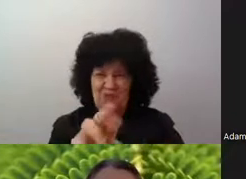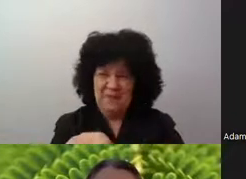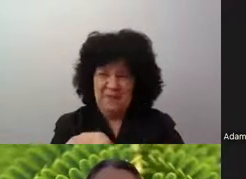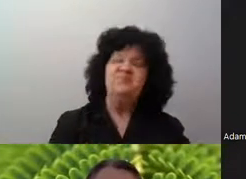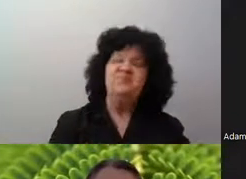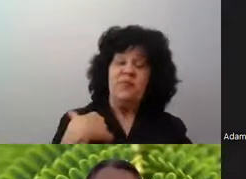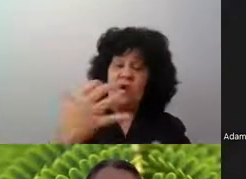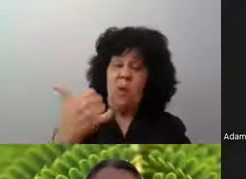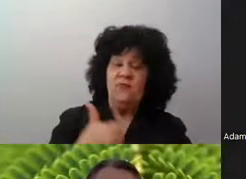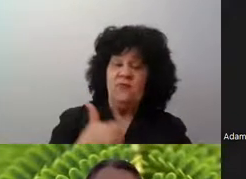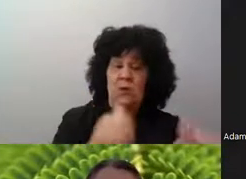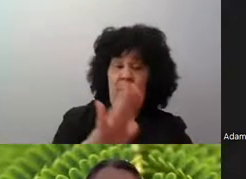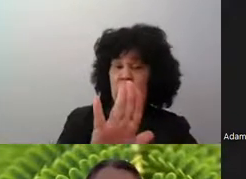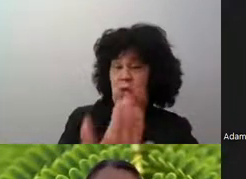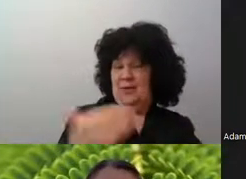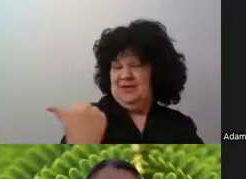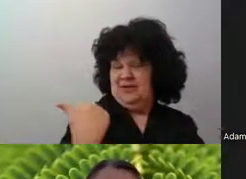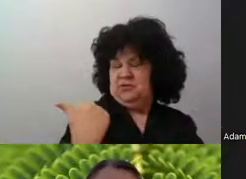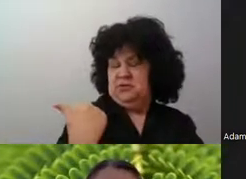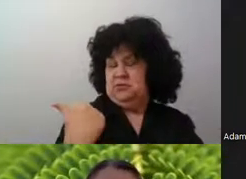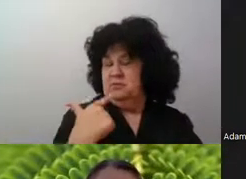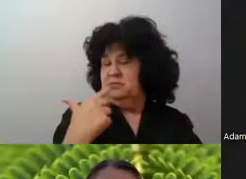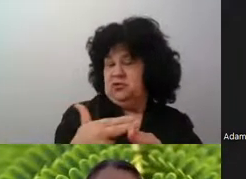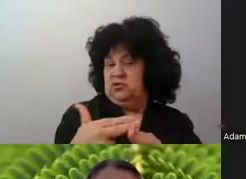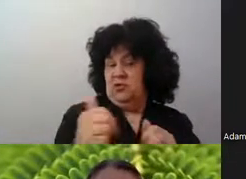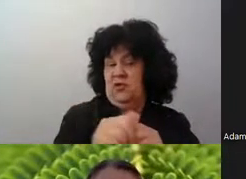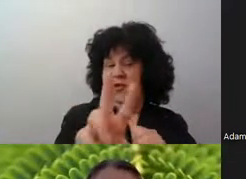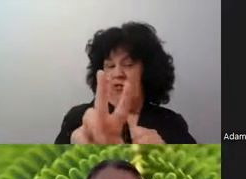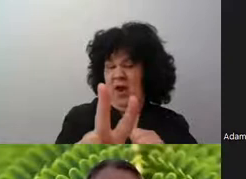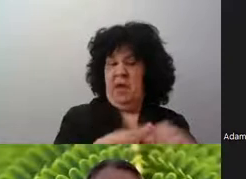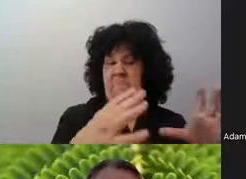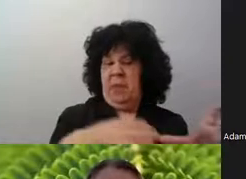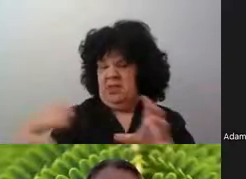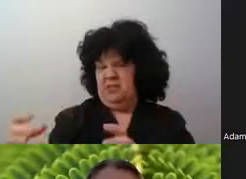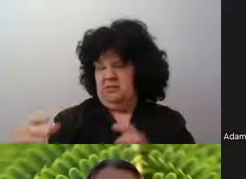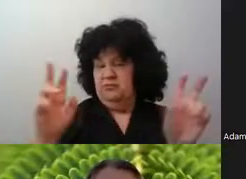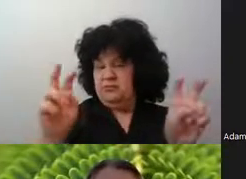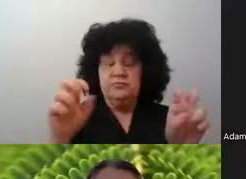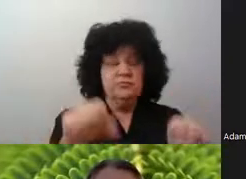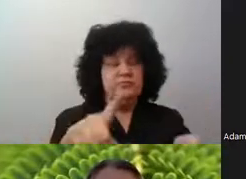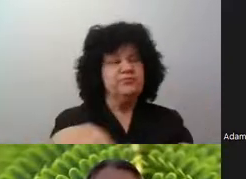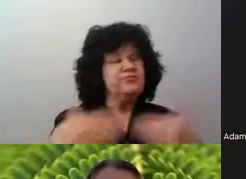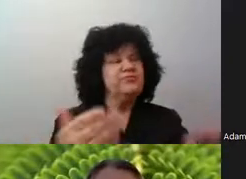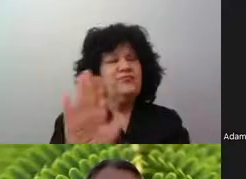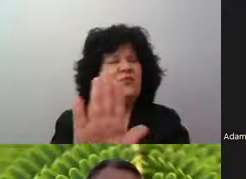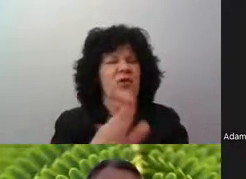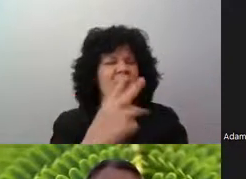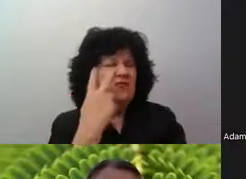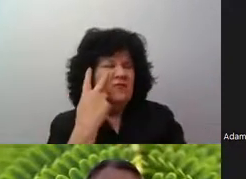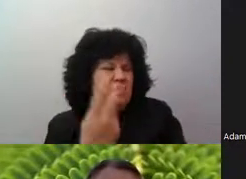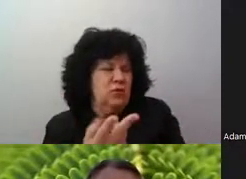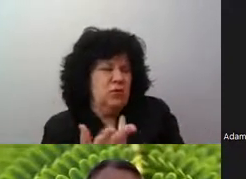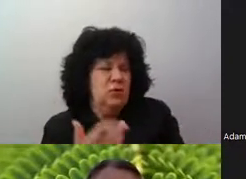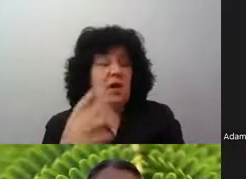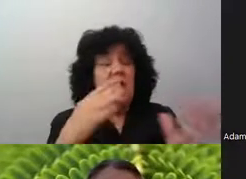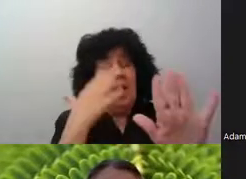that last piece that you mentioned with regards to the three buckets. Can you provide your view on, you know, there are other